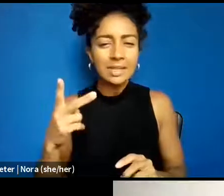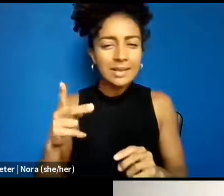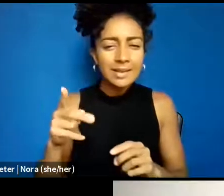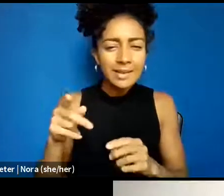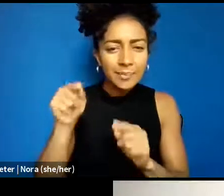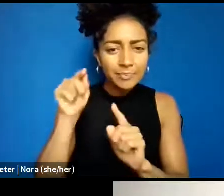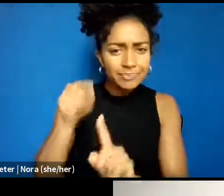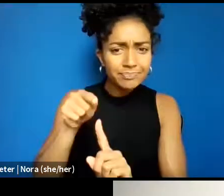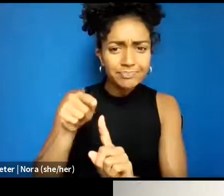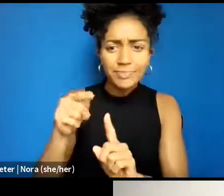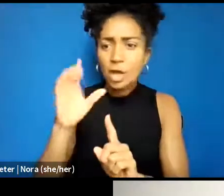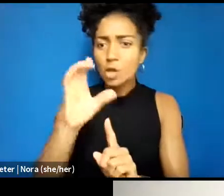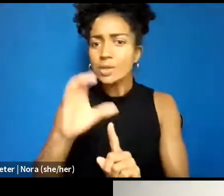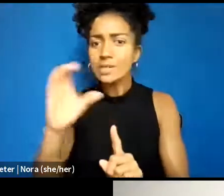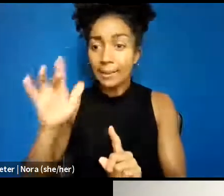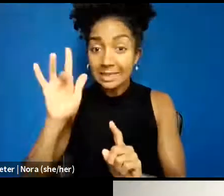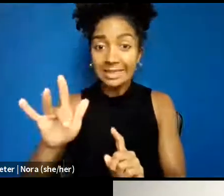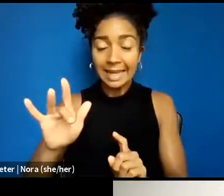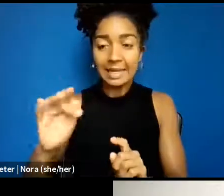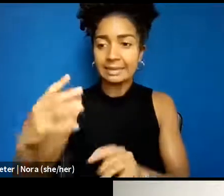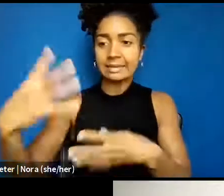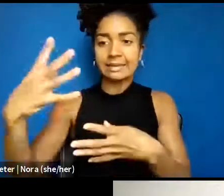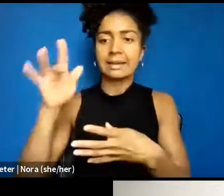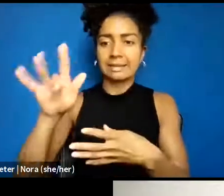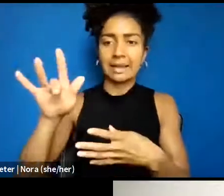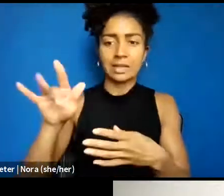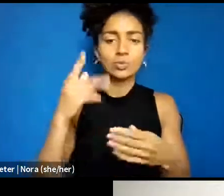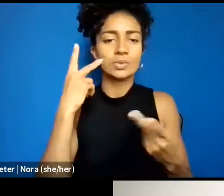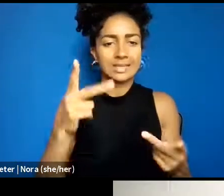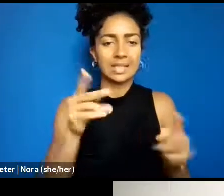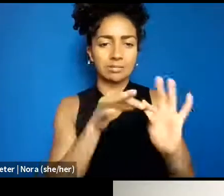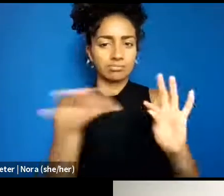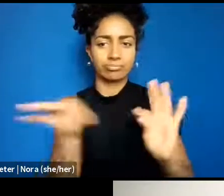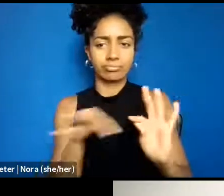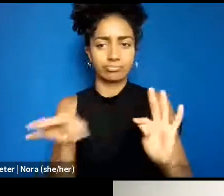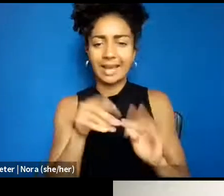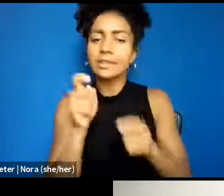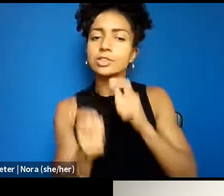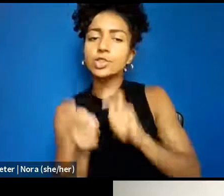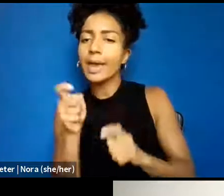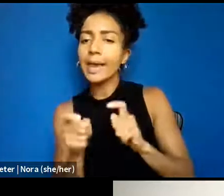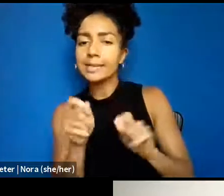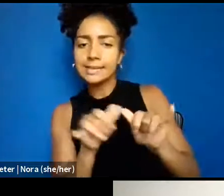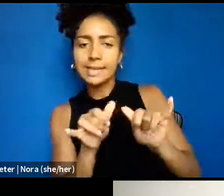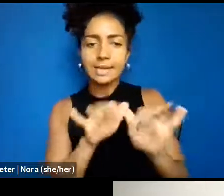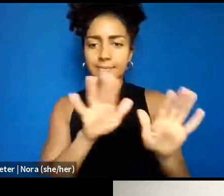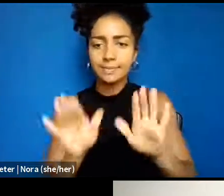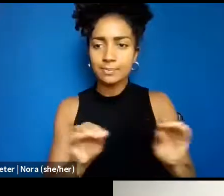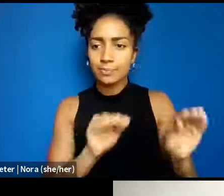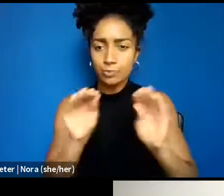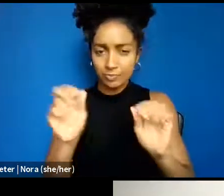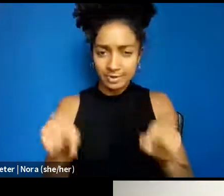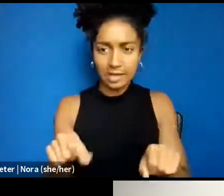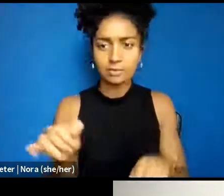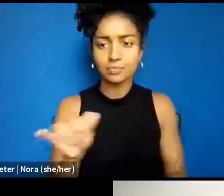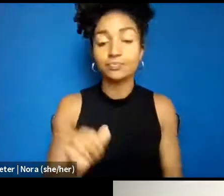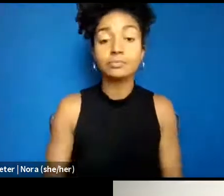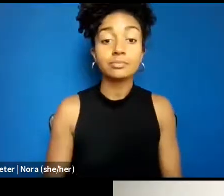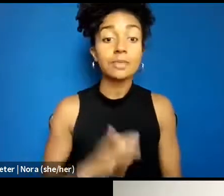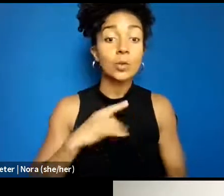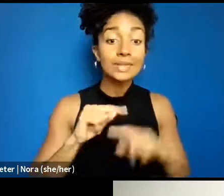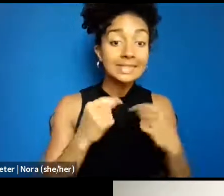then close caption, and you can adjust the settings there as well. And our team, Renzo,